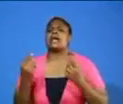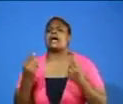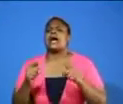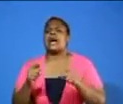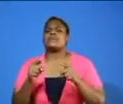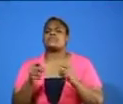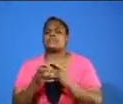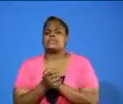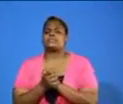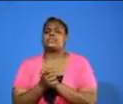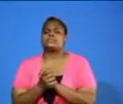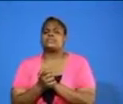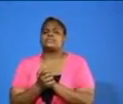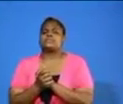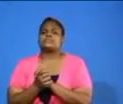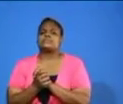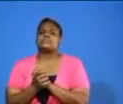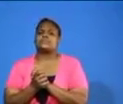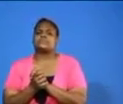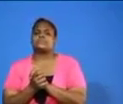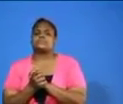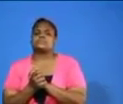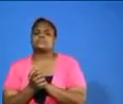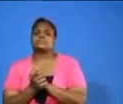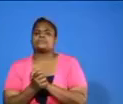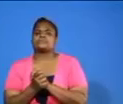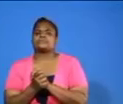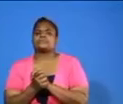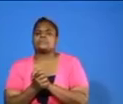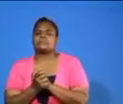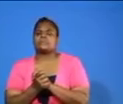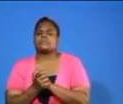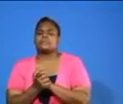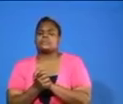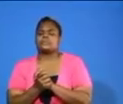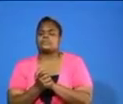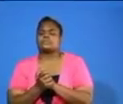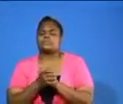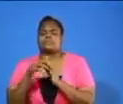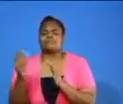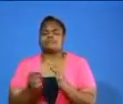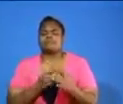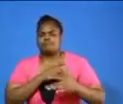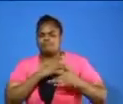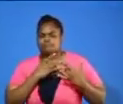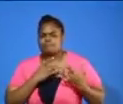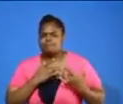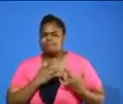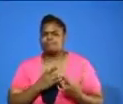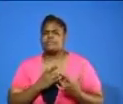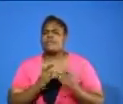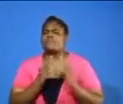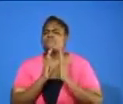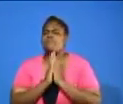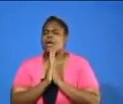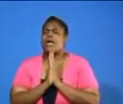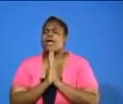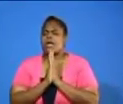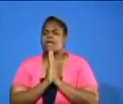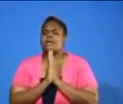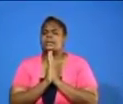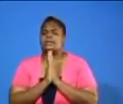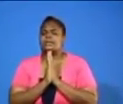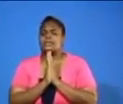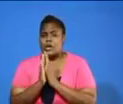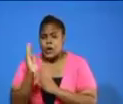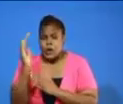a battle raging in somebody's heart. I'm praying in my heart.